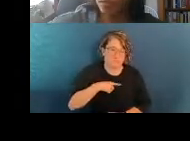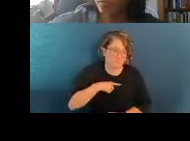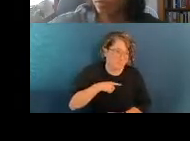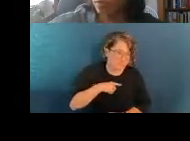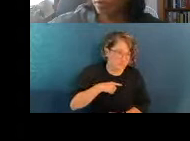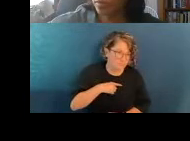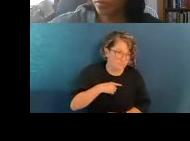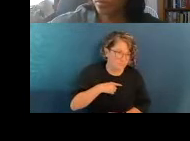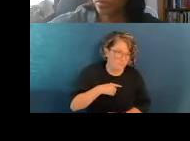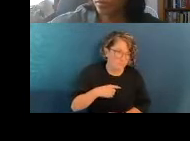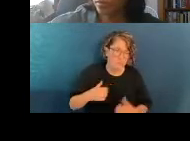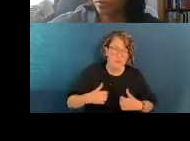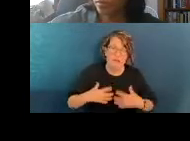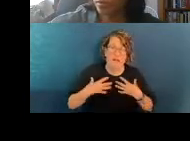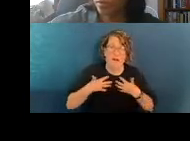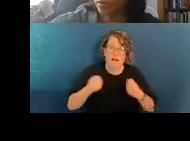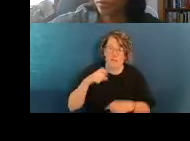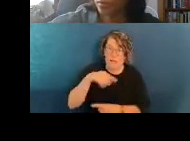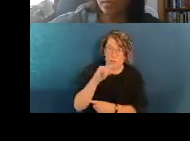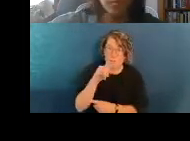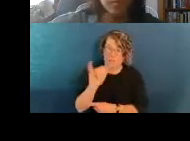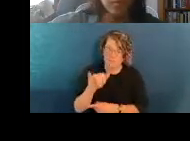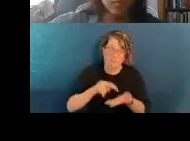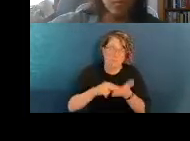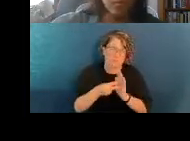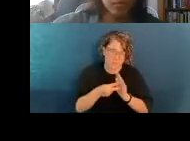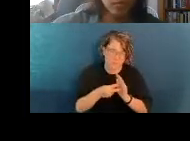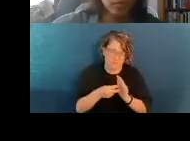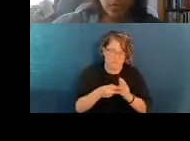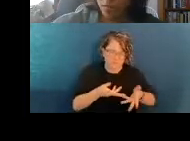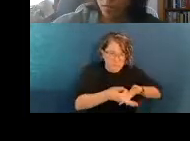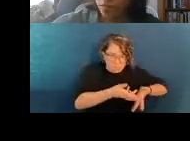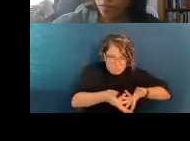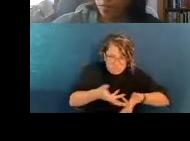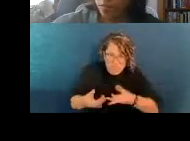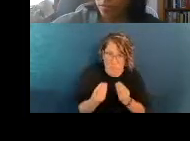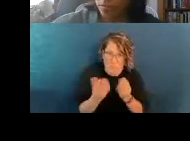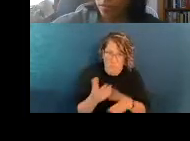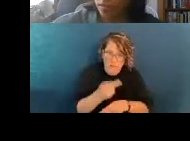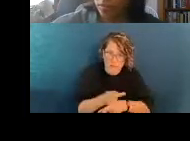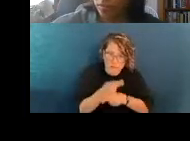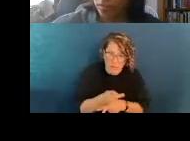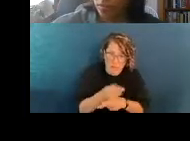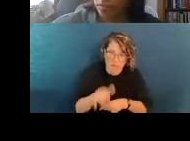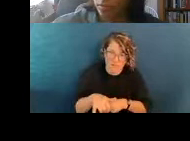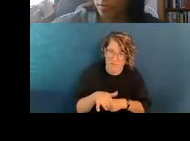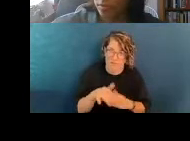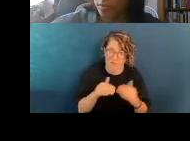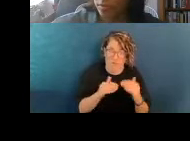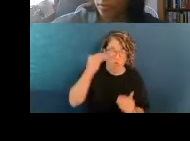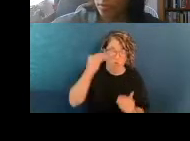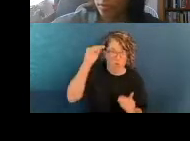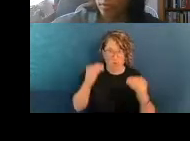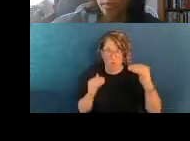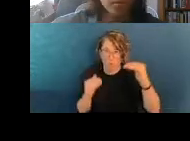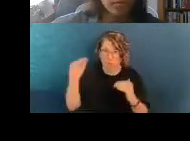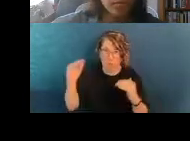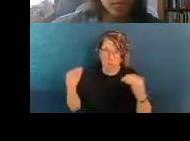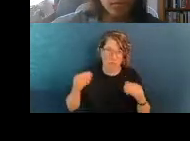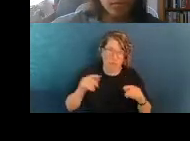Institute of Medicine report stated, health equity means providing care that does not vary in quality because of